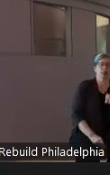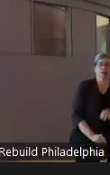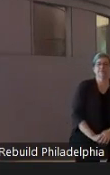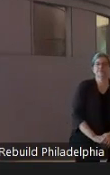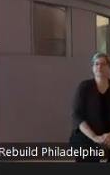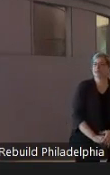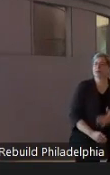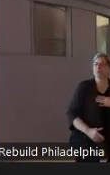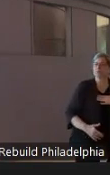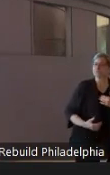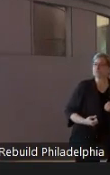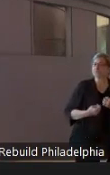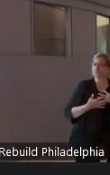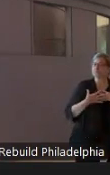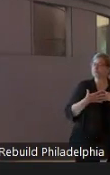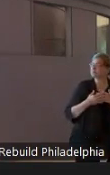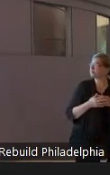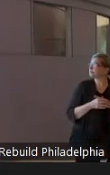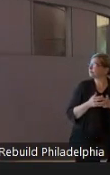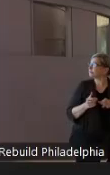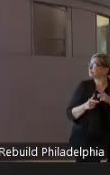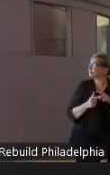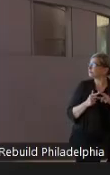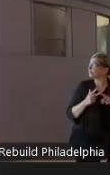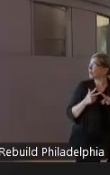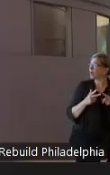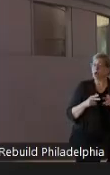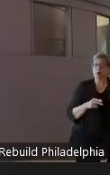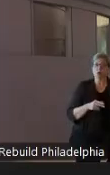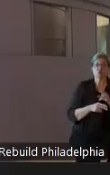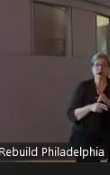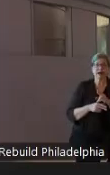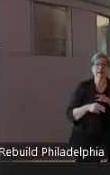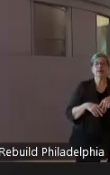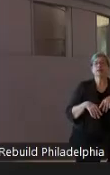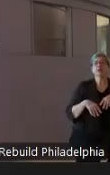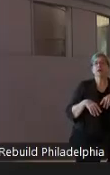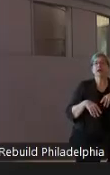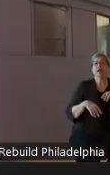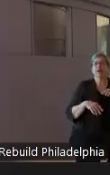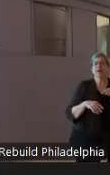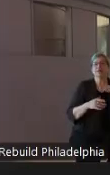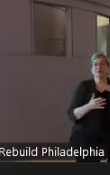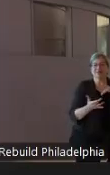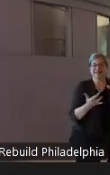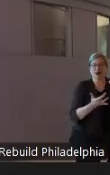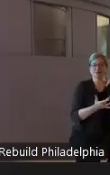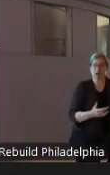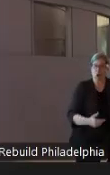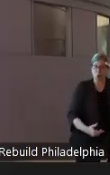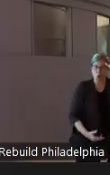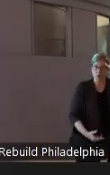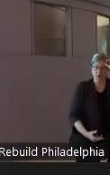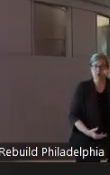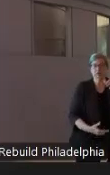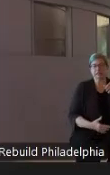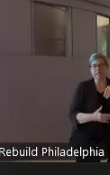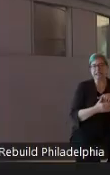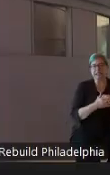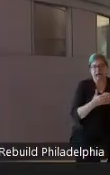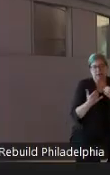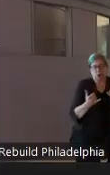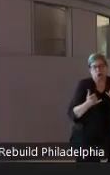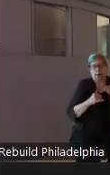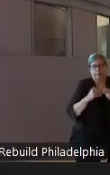inspirational. And on the right, the existing sculpture of the Carousel horse that's right inside the entry of the current building